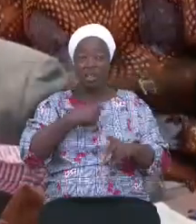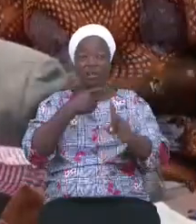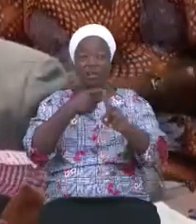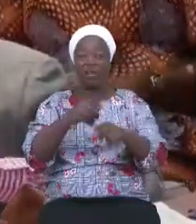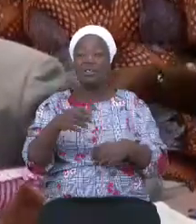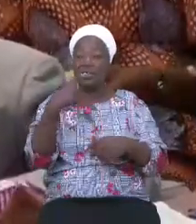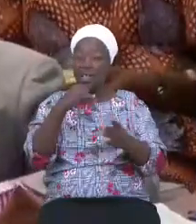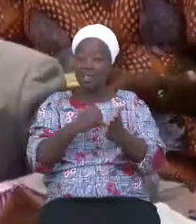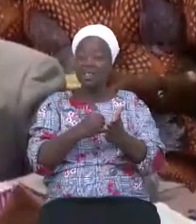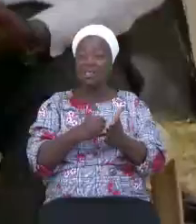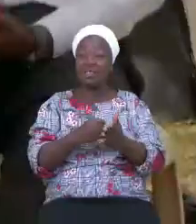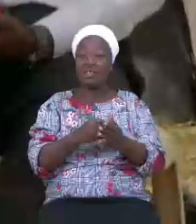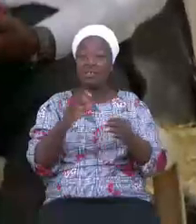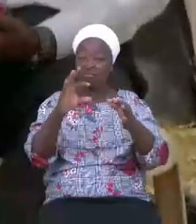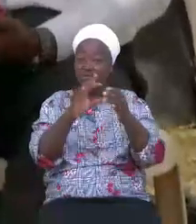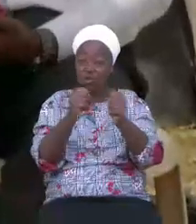Say it in unison.